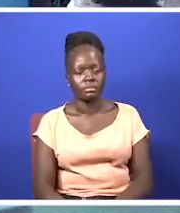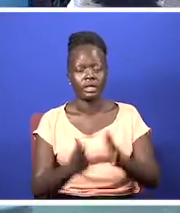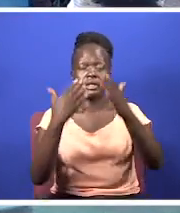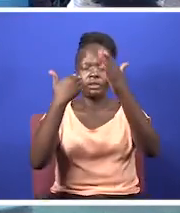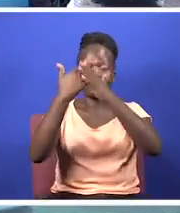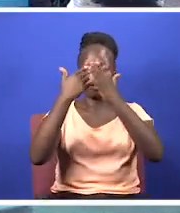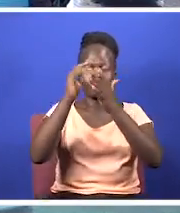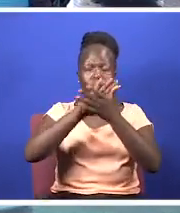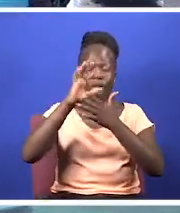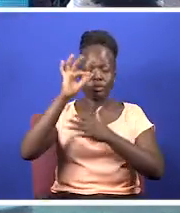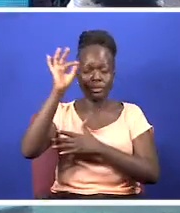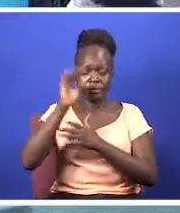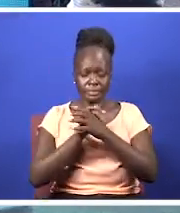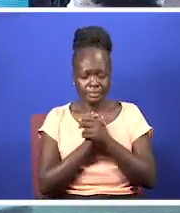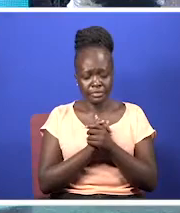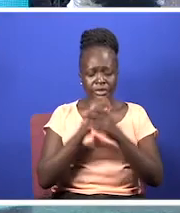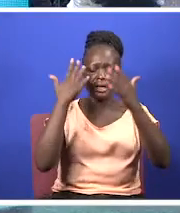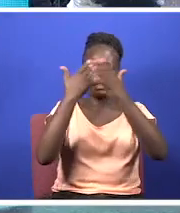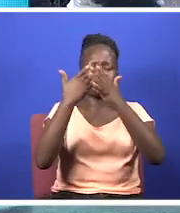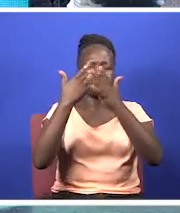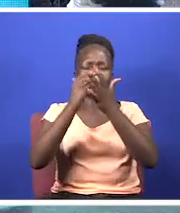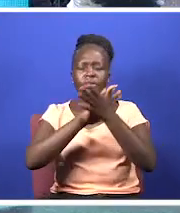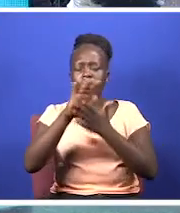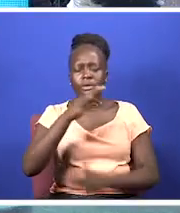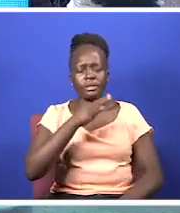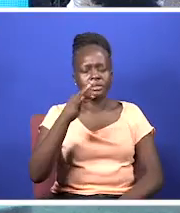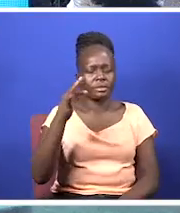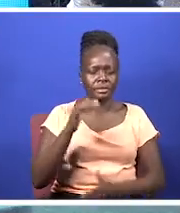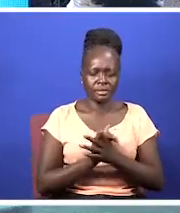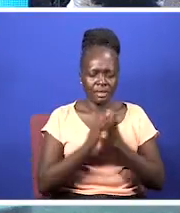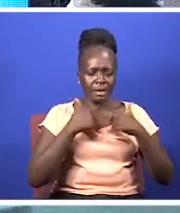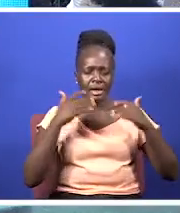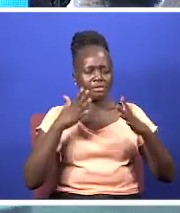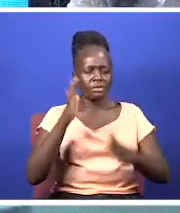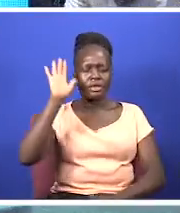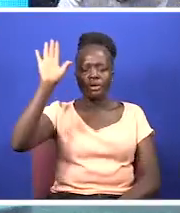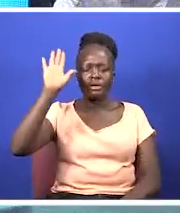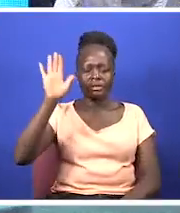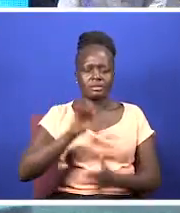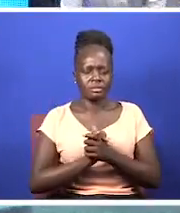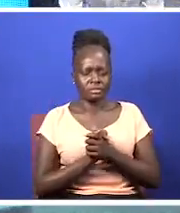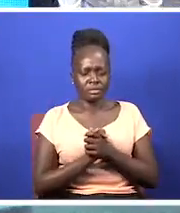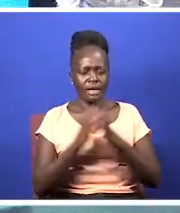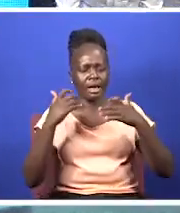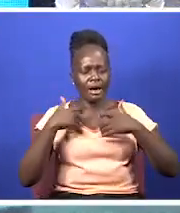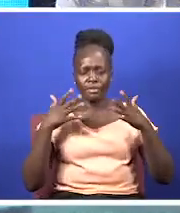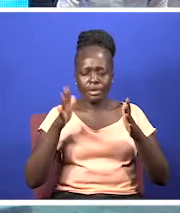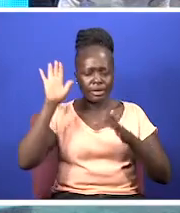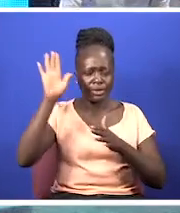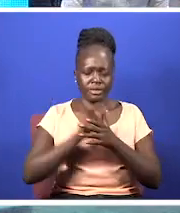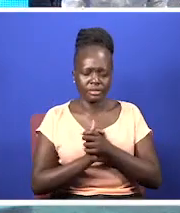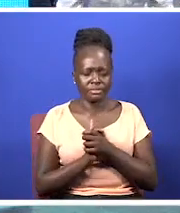Holy Spirit, thank you, Holy Spirit. May you have your way. May you have your way in this